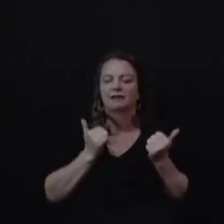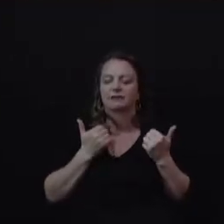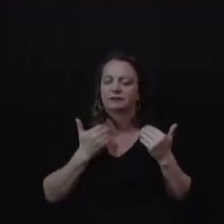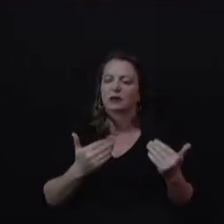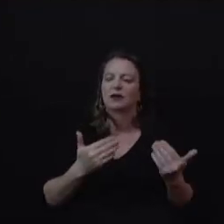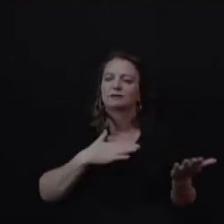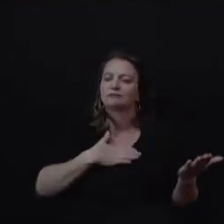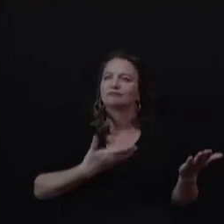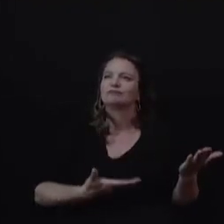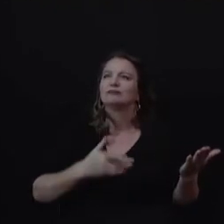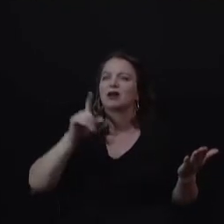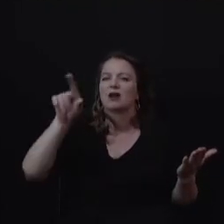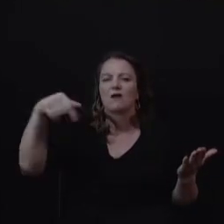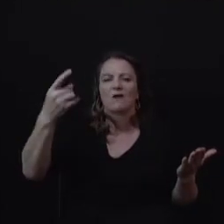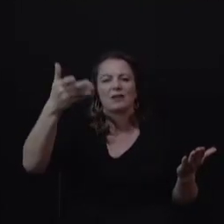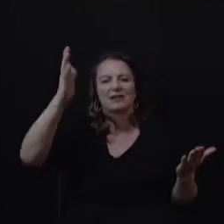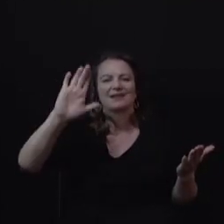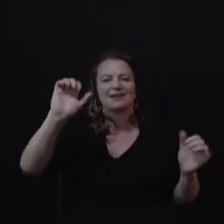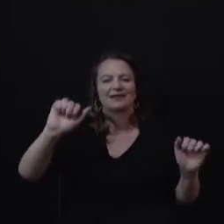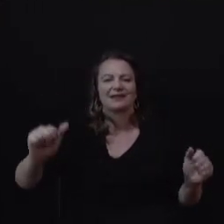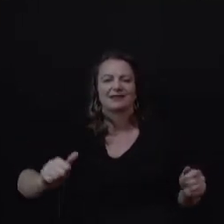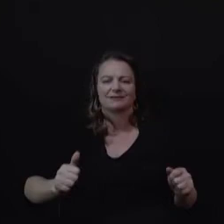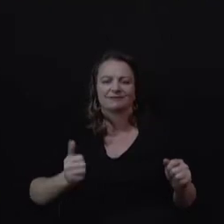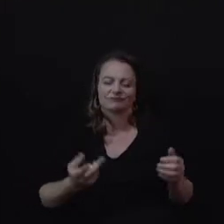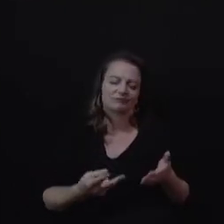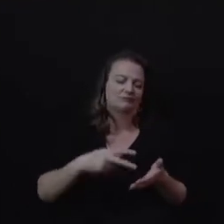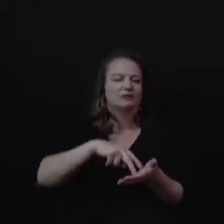that only God can bring back to life?